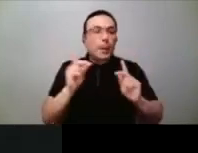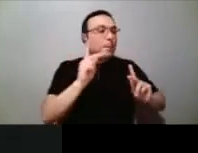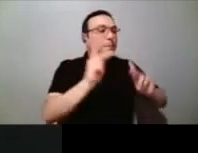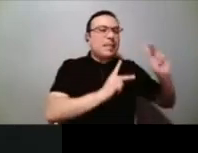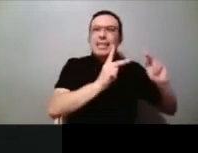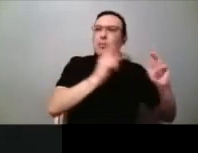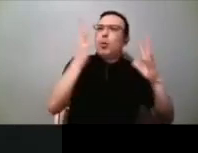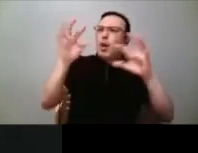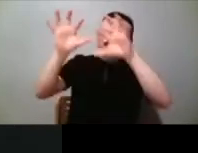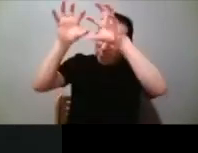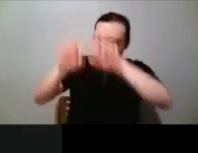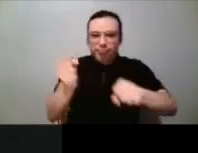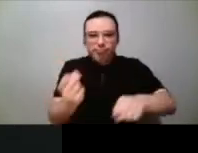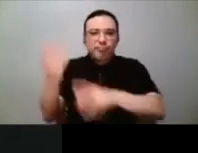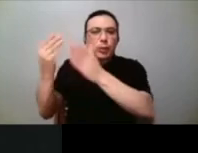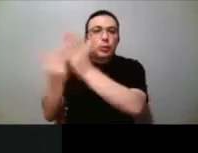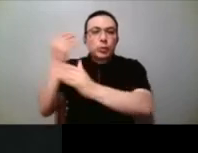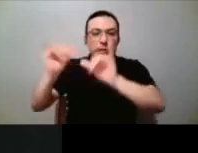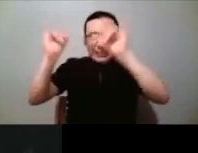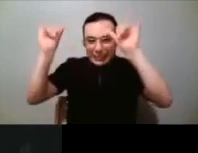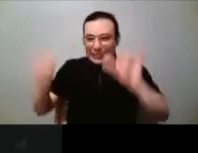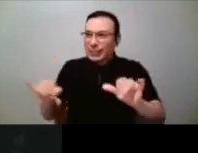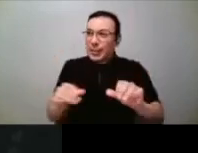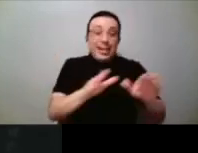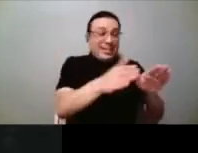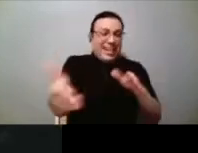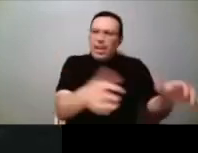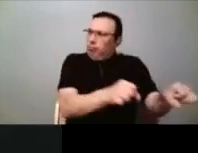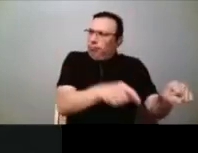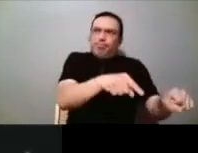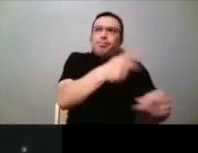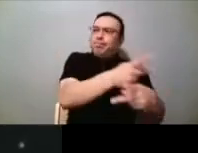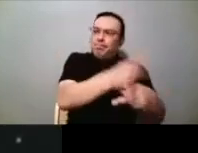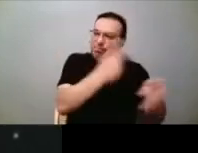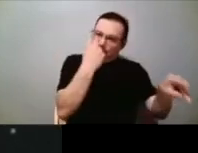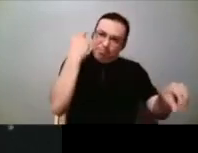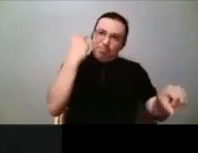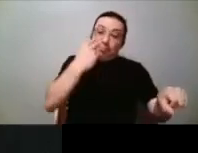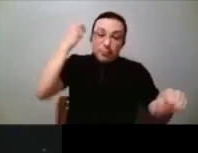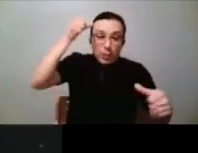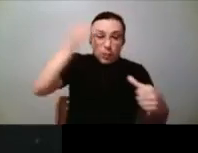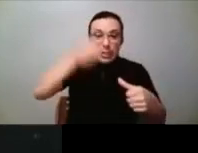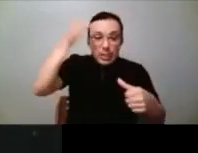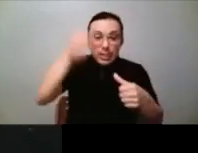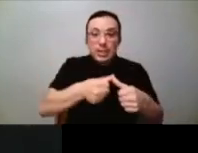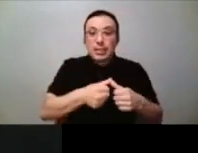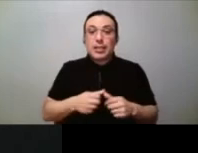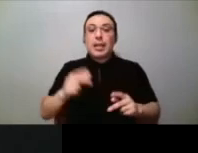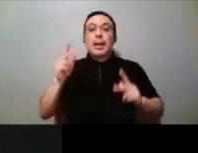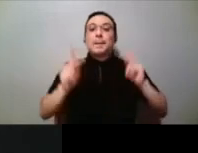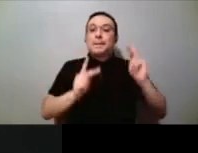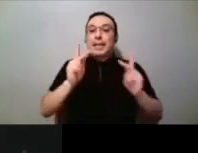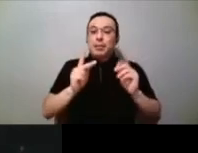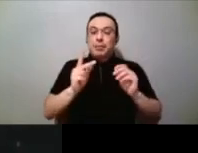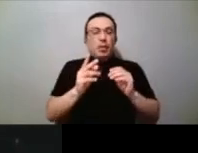that refuses to let go of our dead, that assembles and keens with the refused grief called otherworldly because it